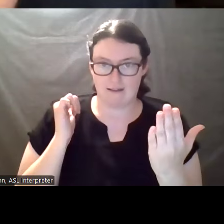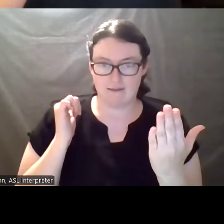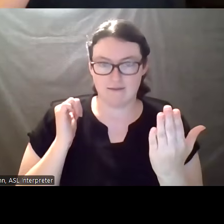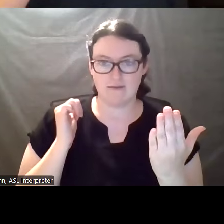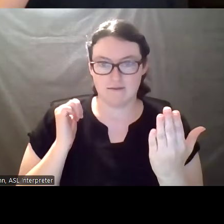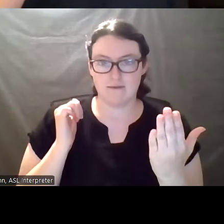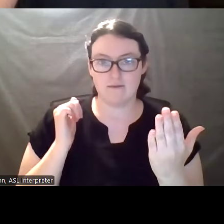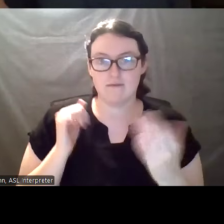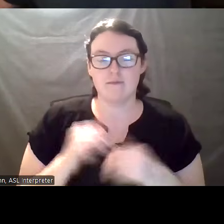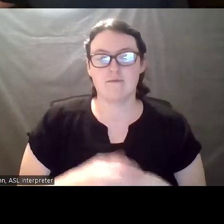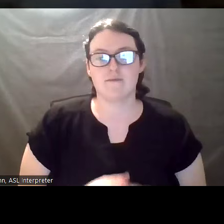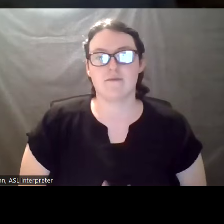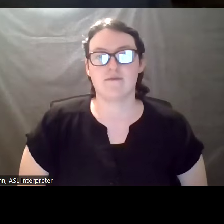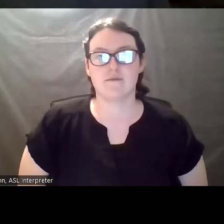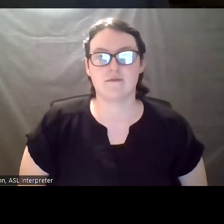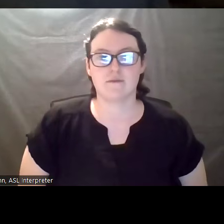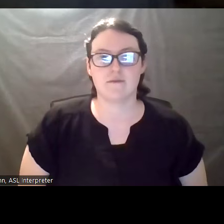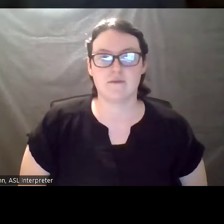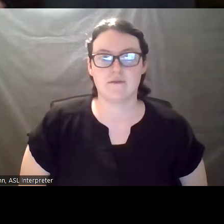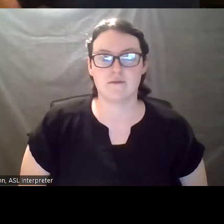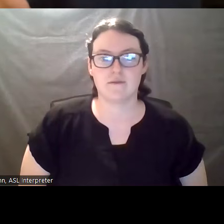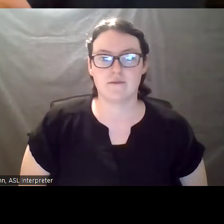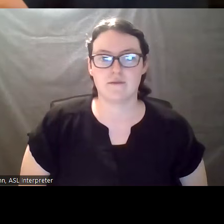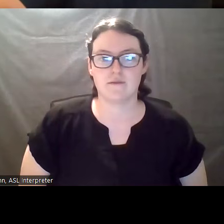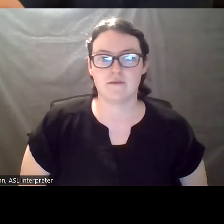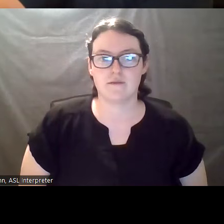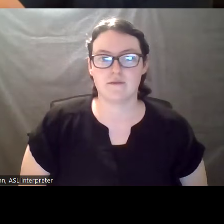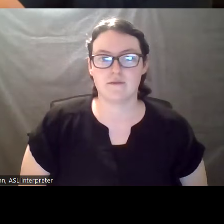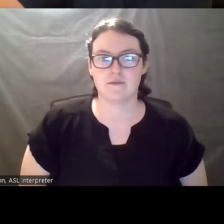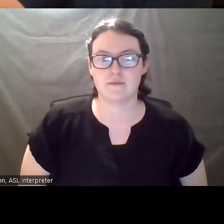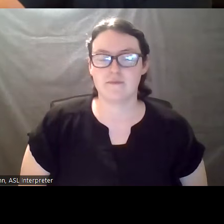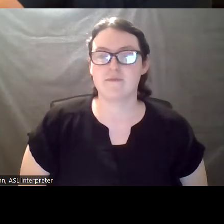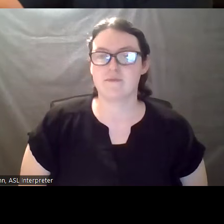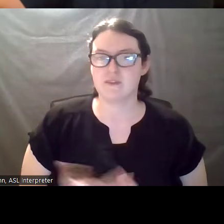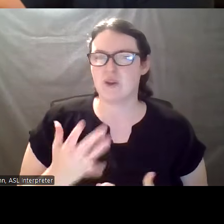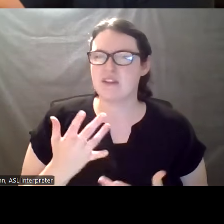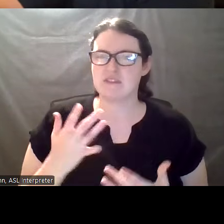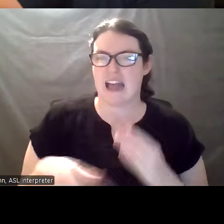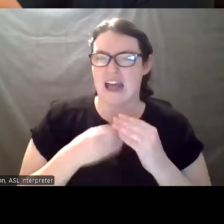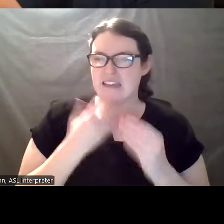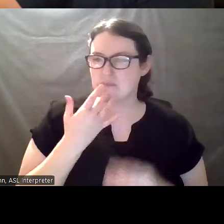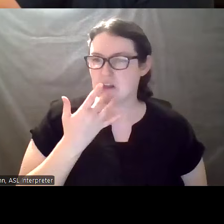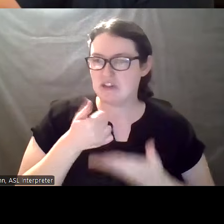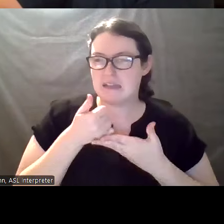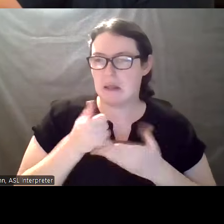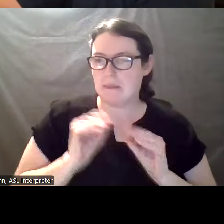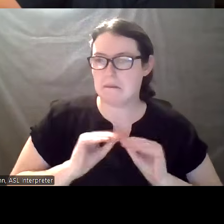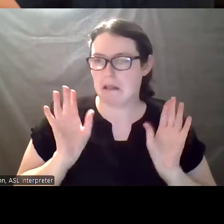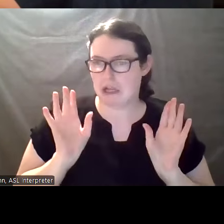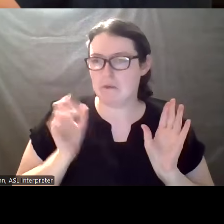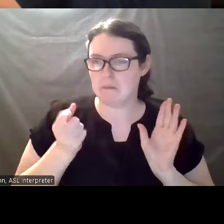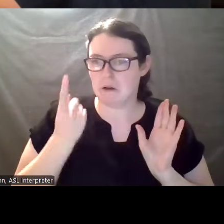um, I've given you a drawing of it here and kind of color coded it to see if it can help you understand it.